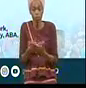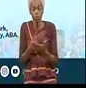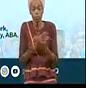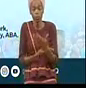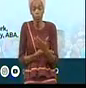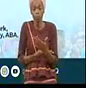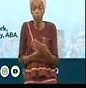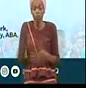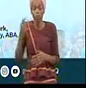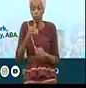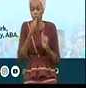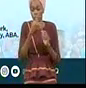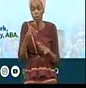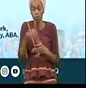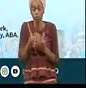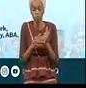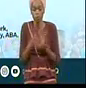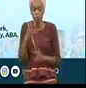God bless you.